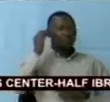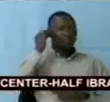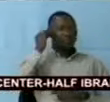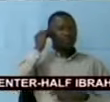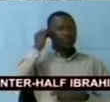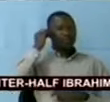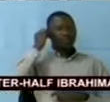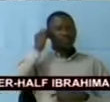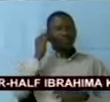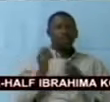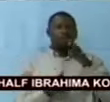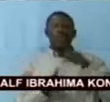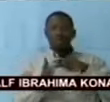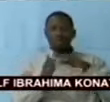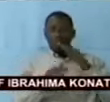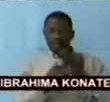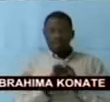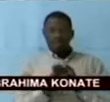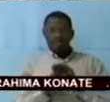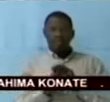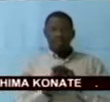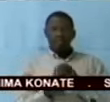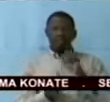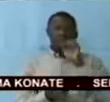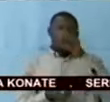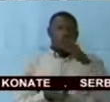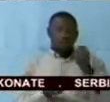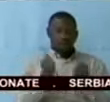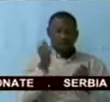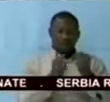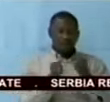You believe your car was fingered?